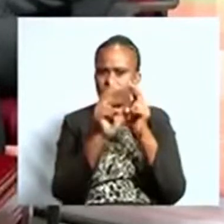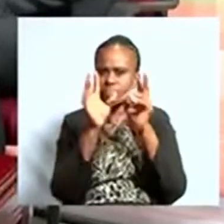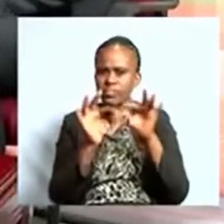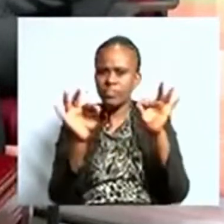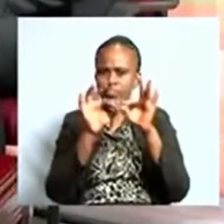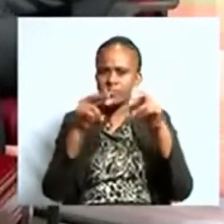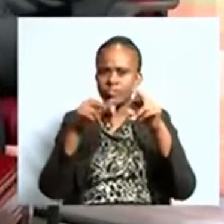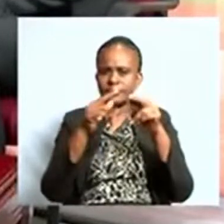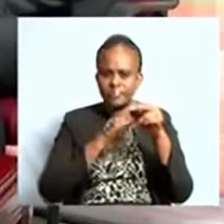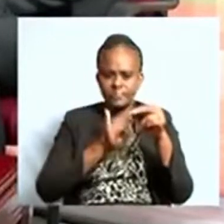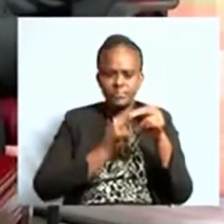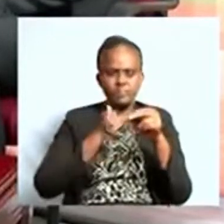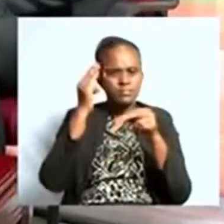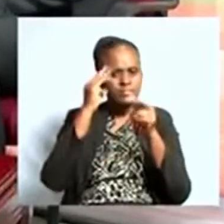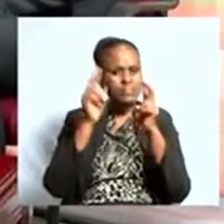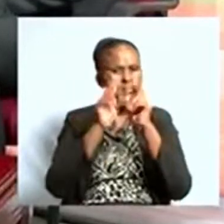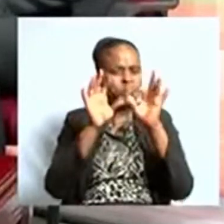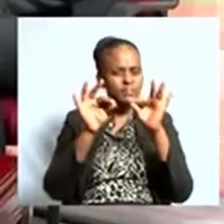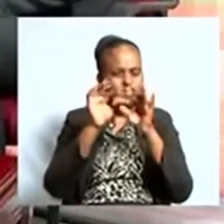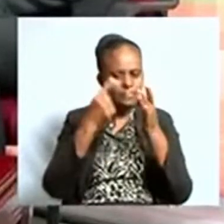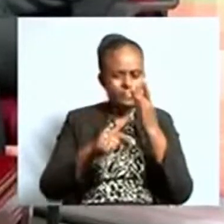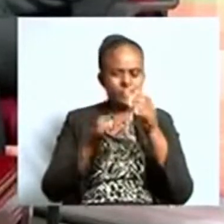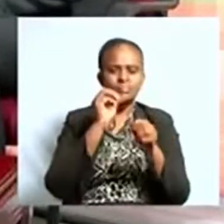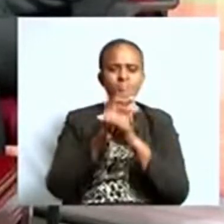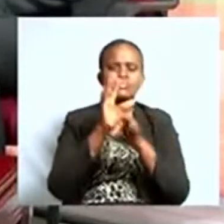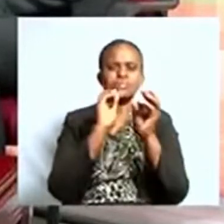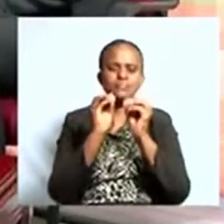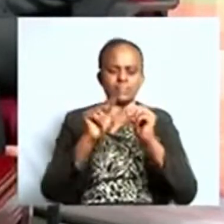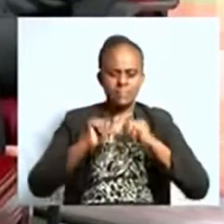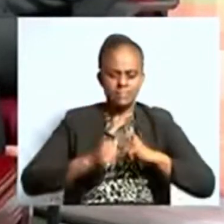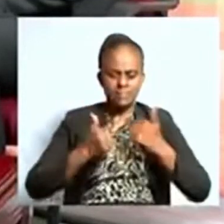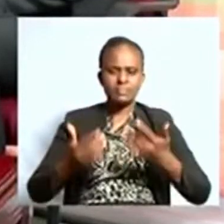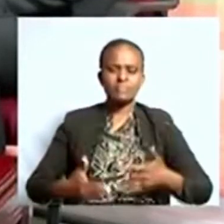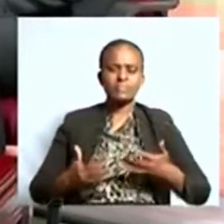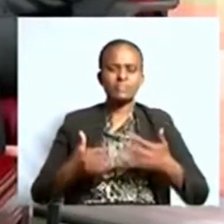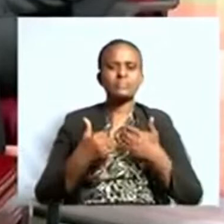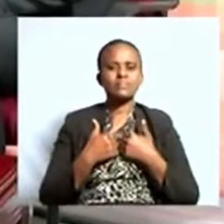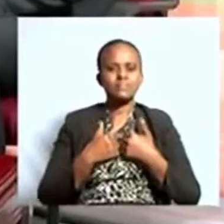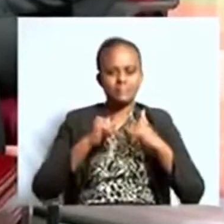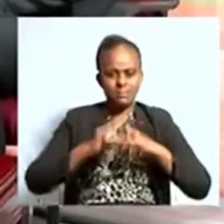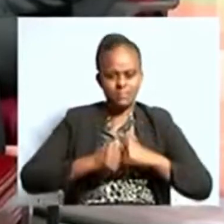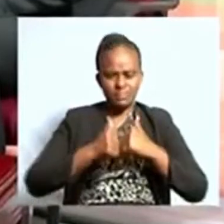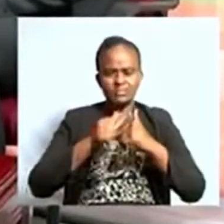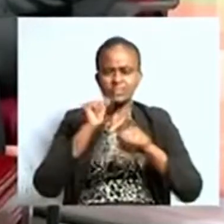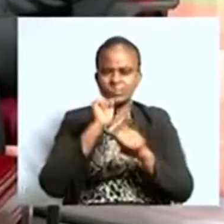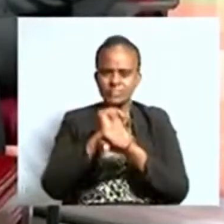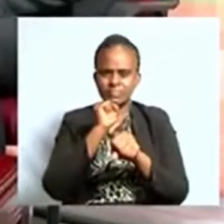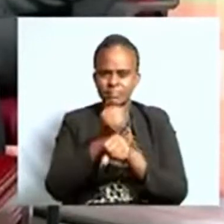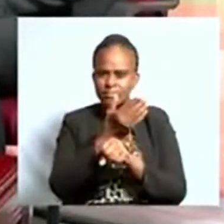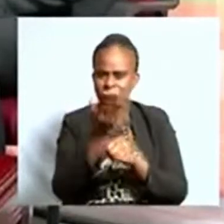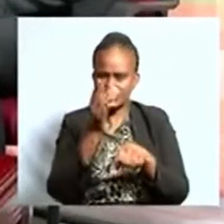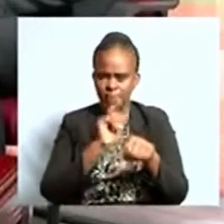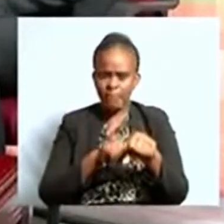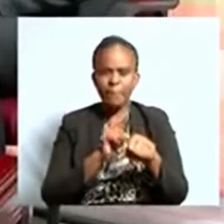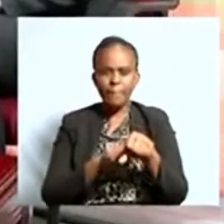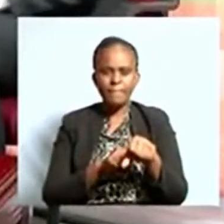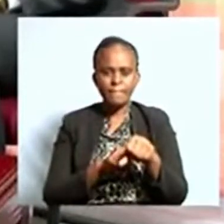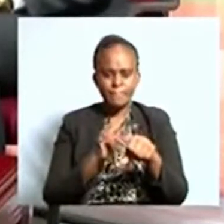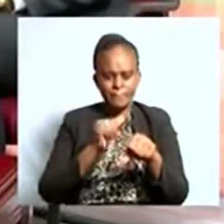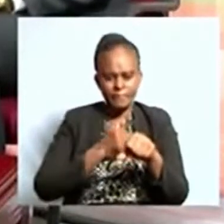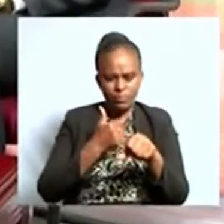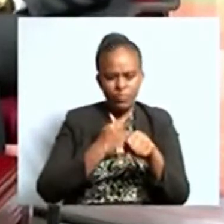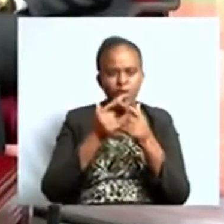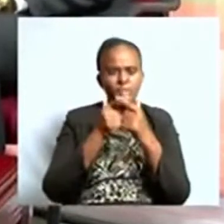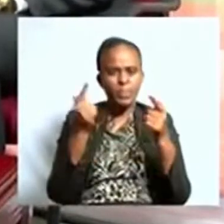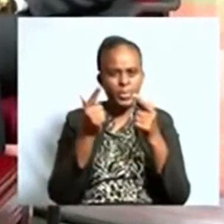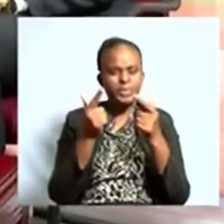I think the critical stage has already passed, and we are grateful that we were doing this at a time that we had a bit of a